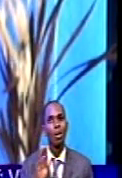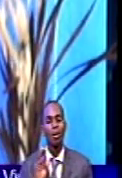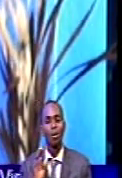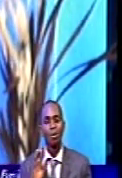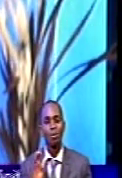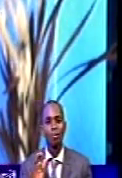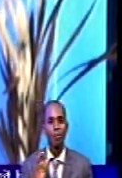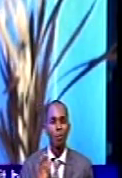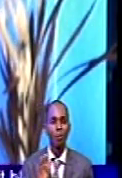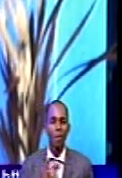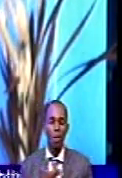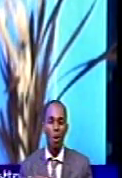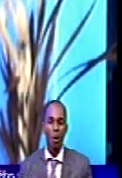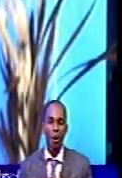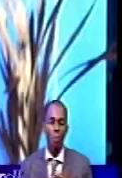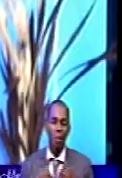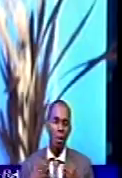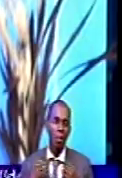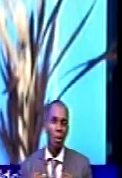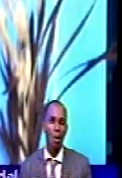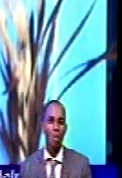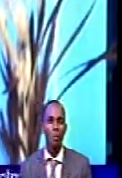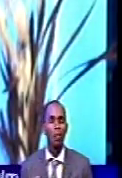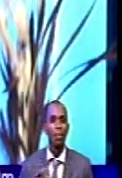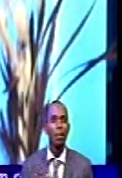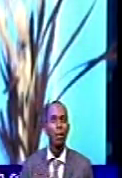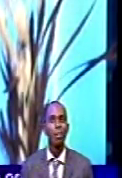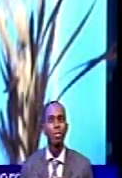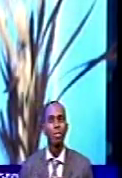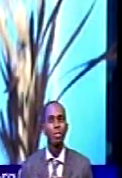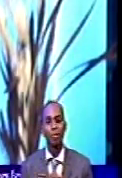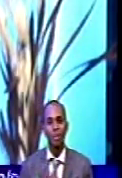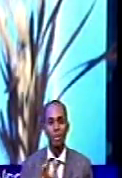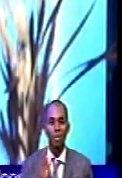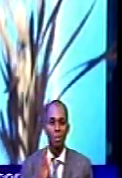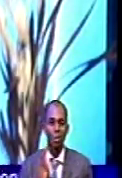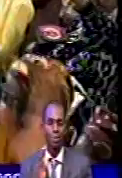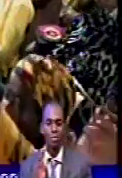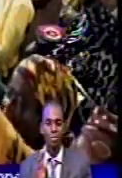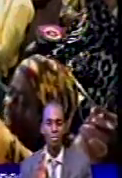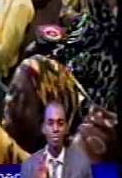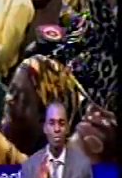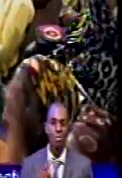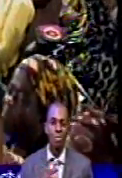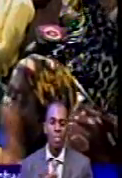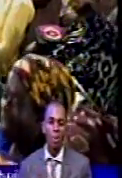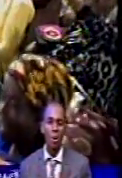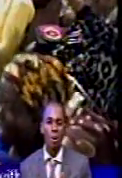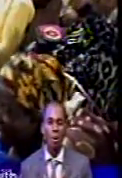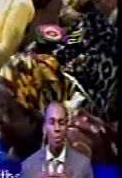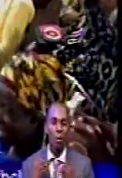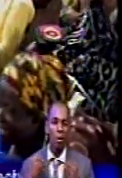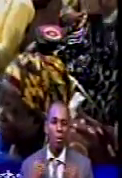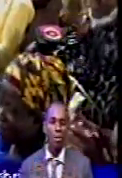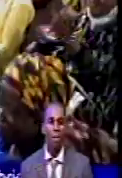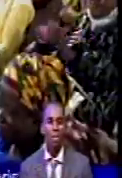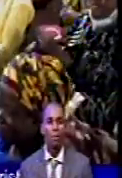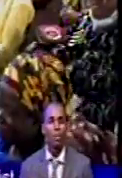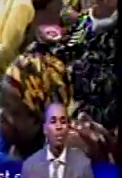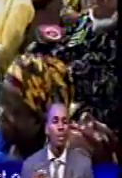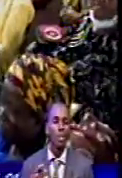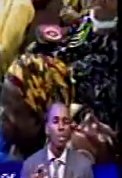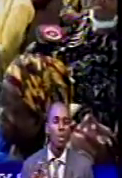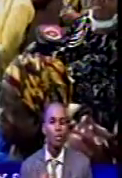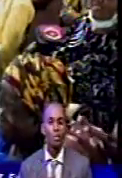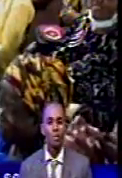too. I say the power has touched you in the name of Jesus.